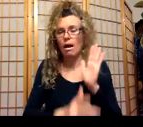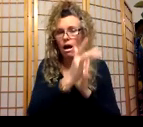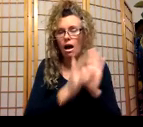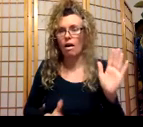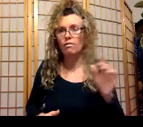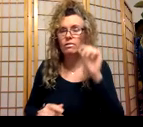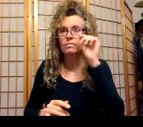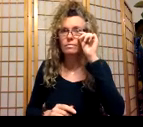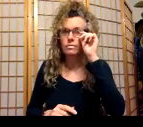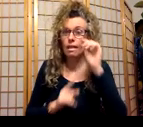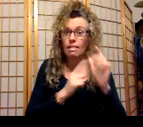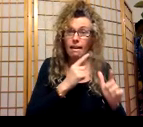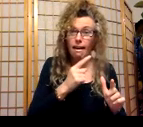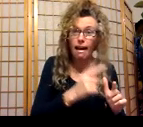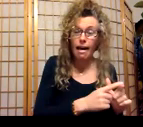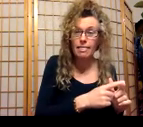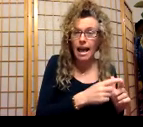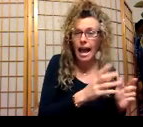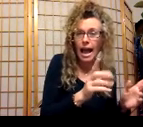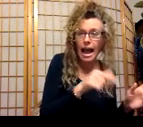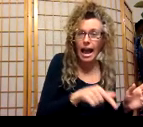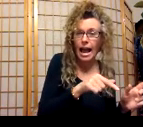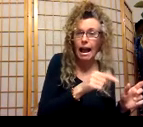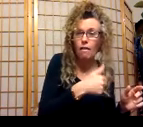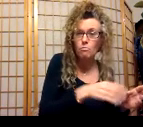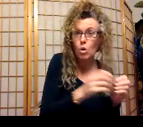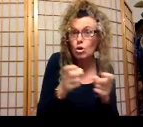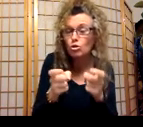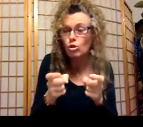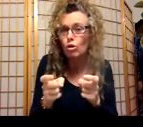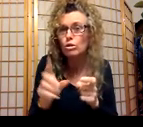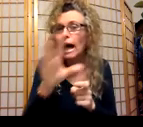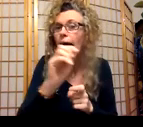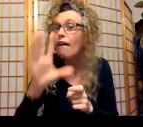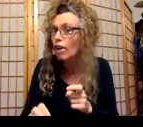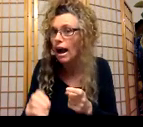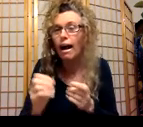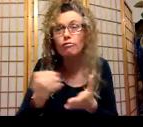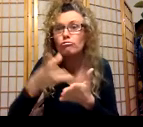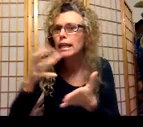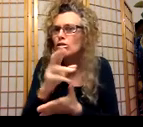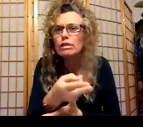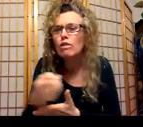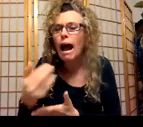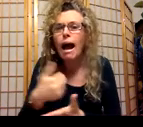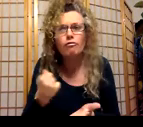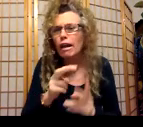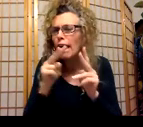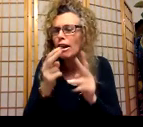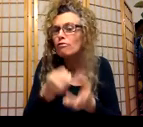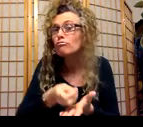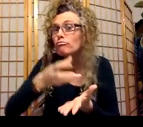enabling them to increase the grip they have on a country or continent such as Africa, which is rich in resources, very